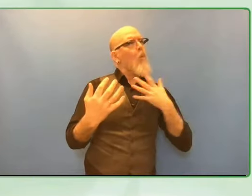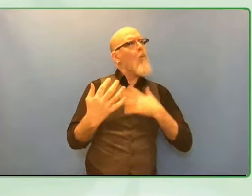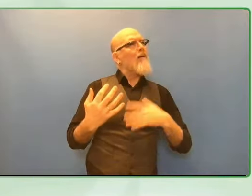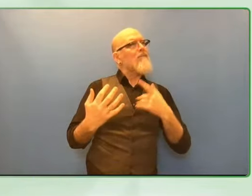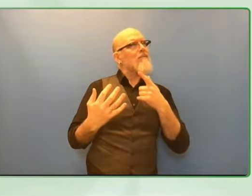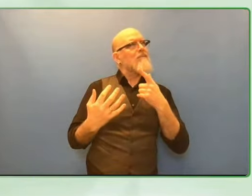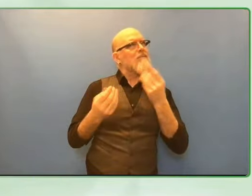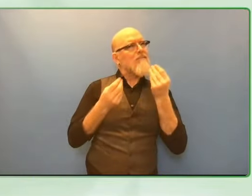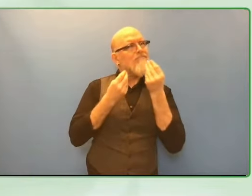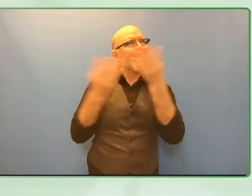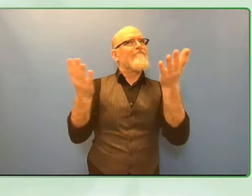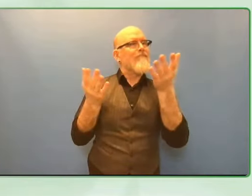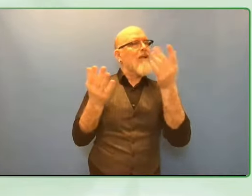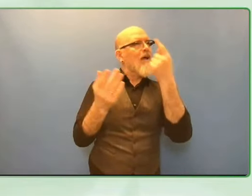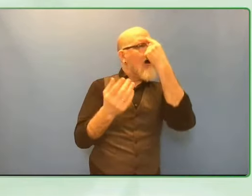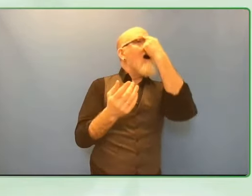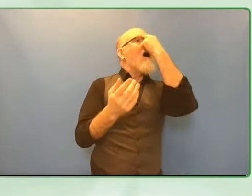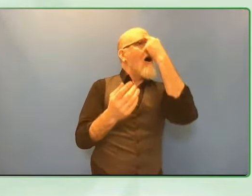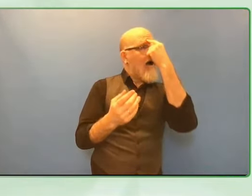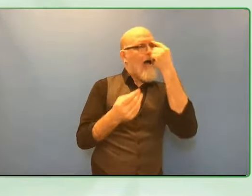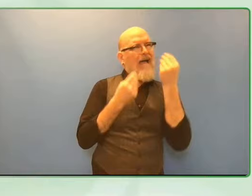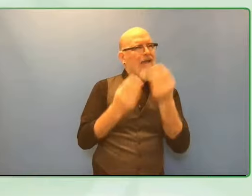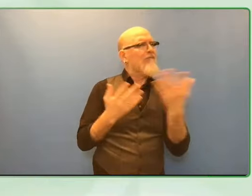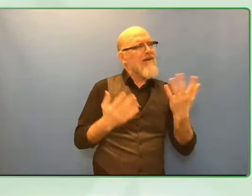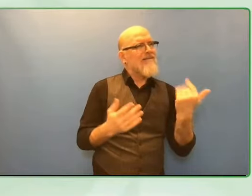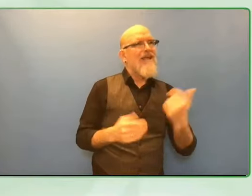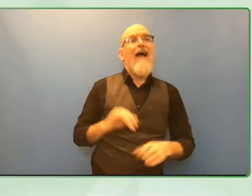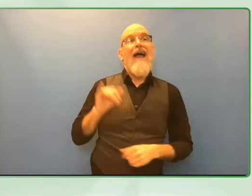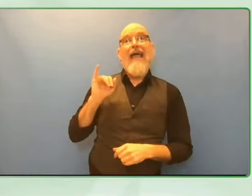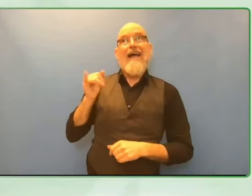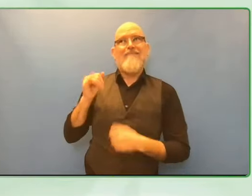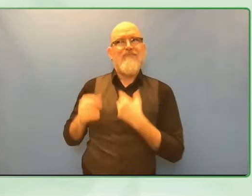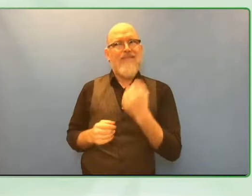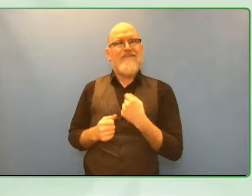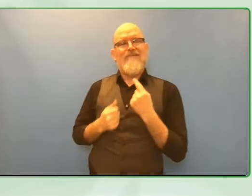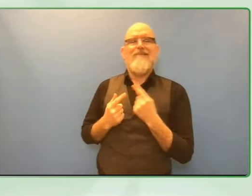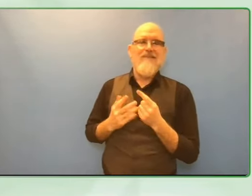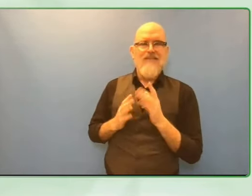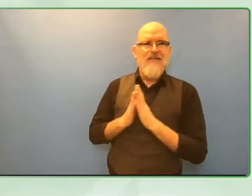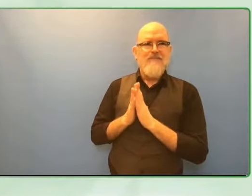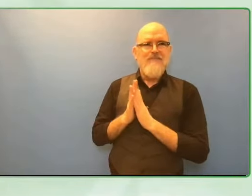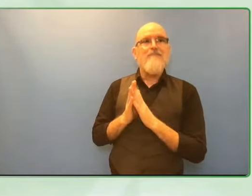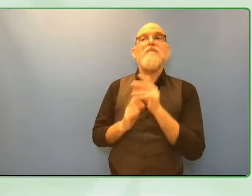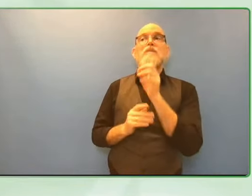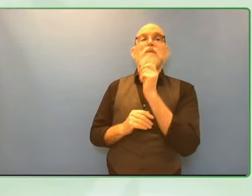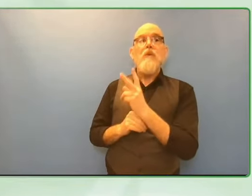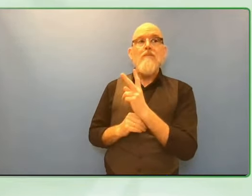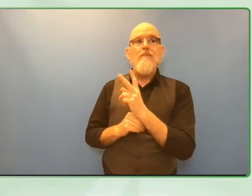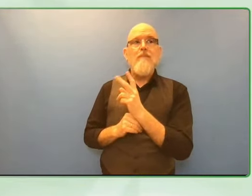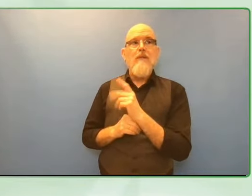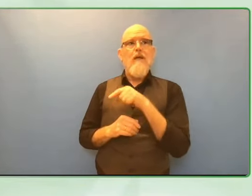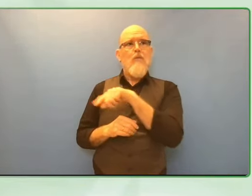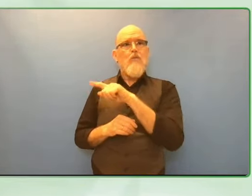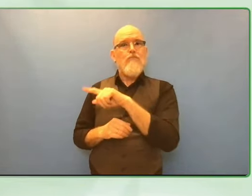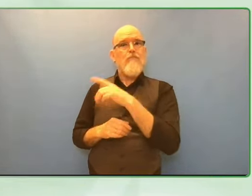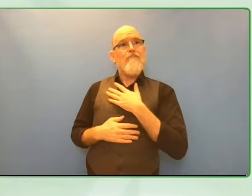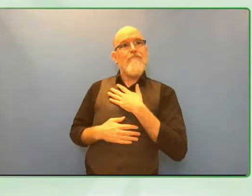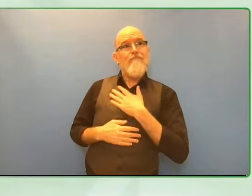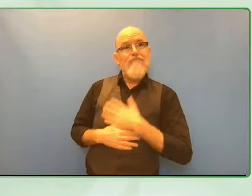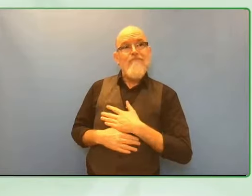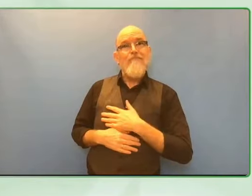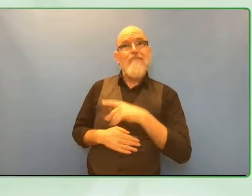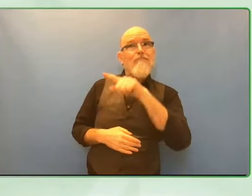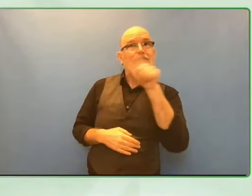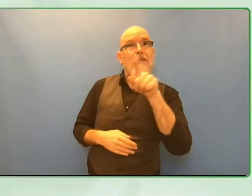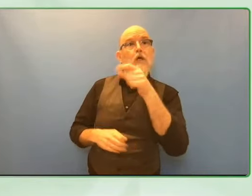Yes, Tom, I have. The most important thing is everybody who wants a job has to get a job. And the second thing